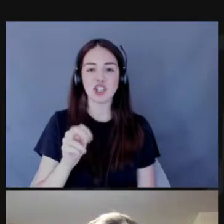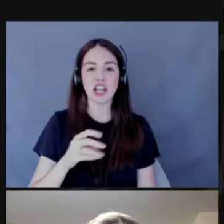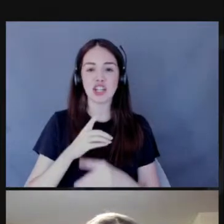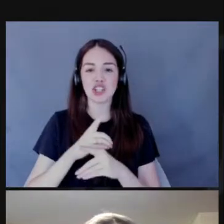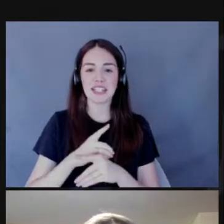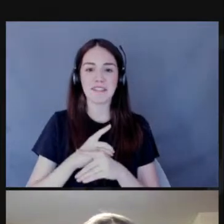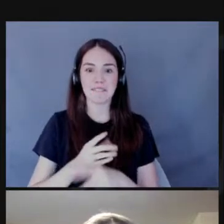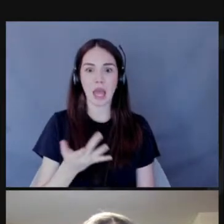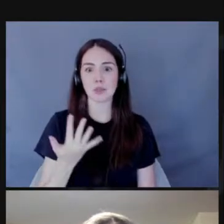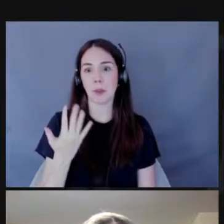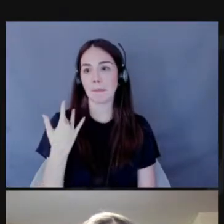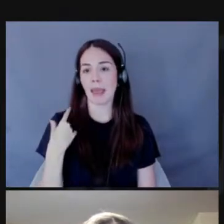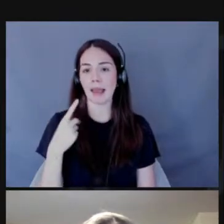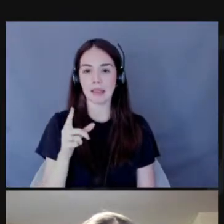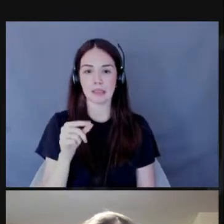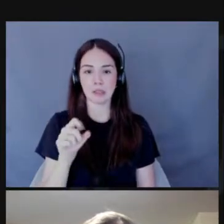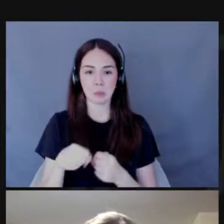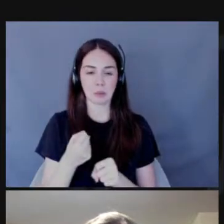years ago.